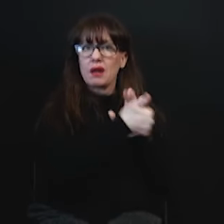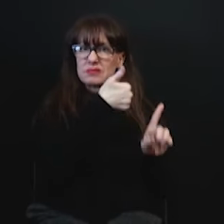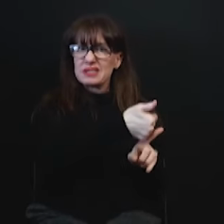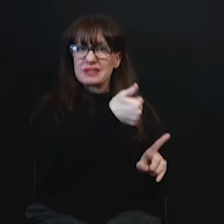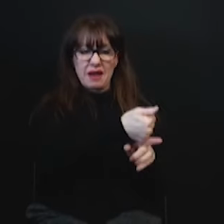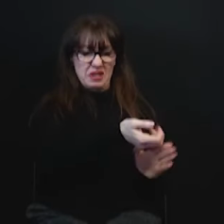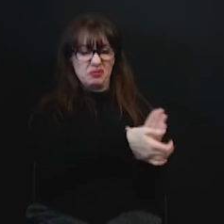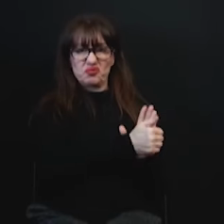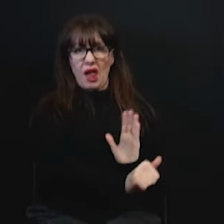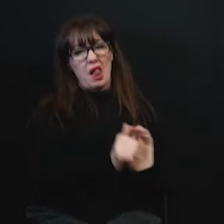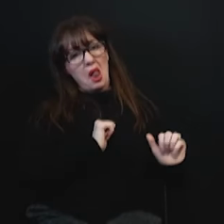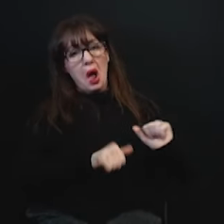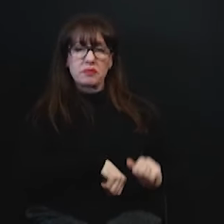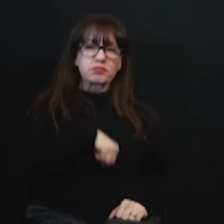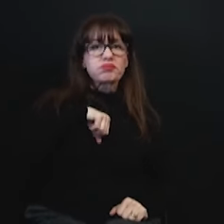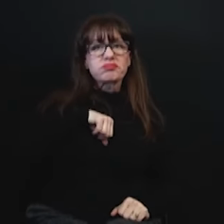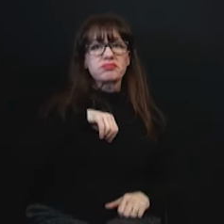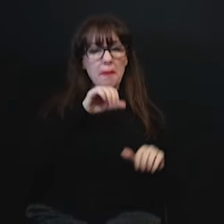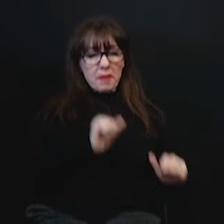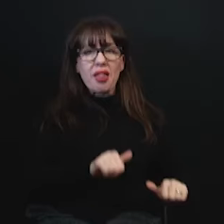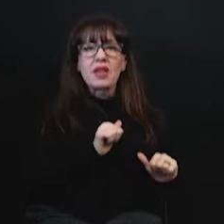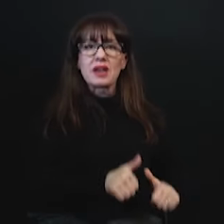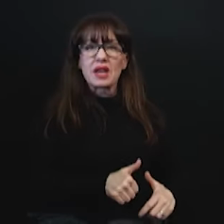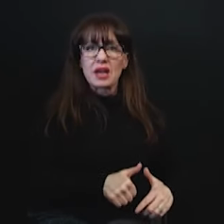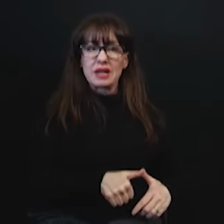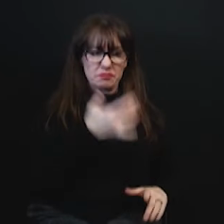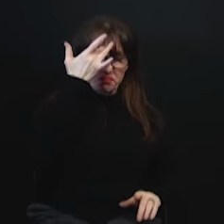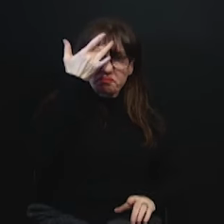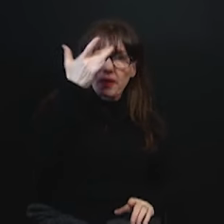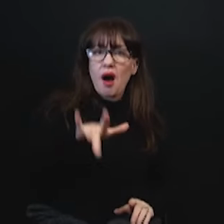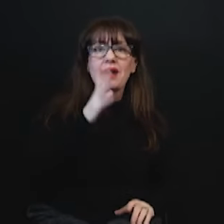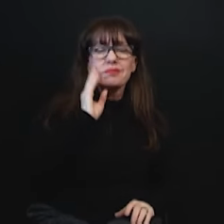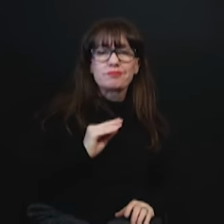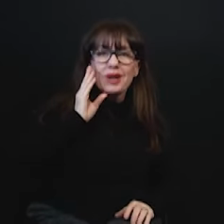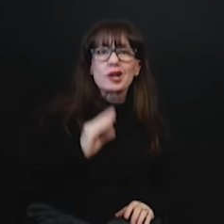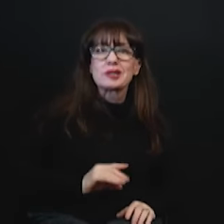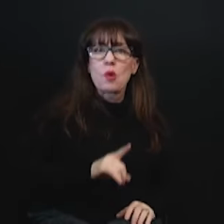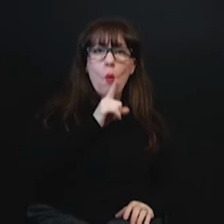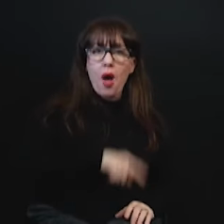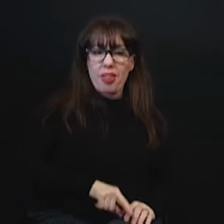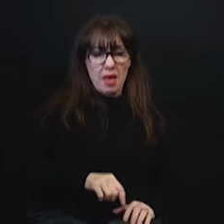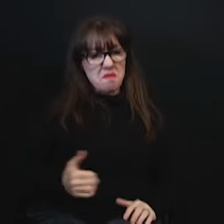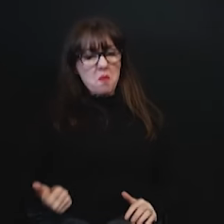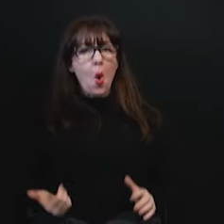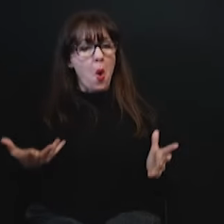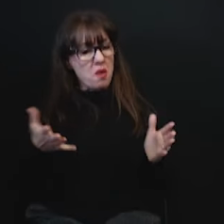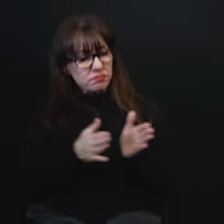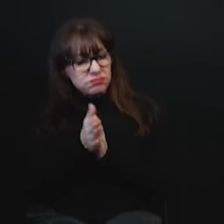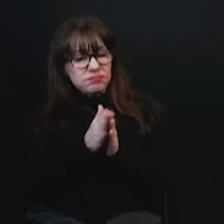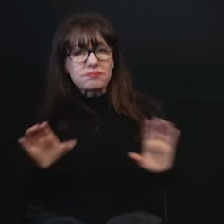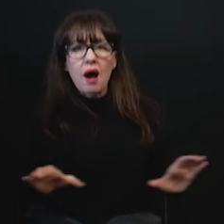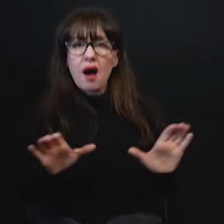had talent. He had competence. He had ability. He had significant experience. He absolutely had boldness and ambition. And